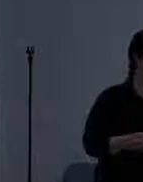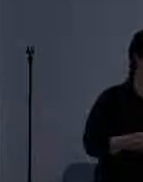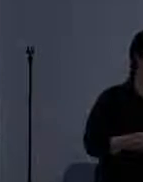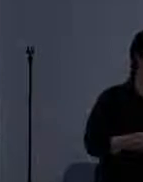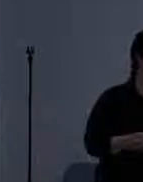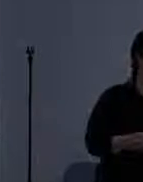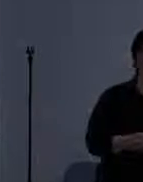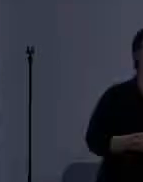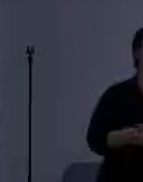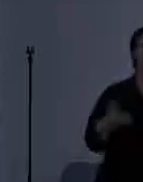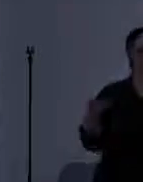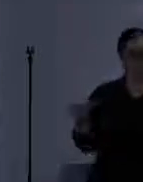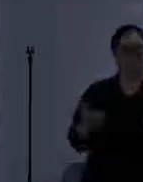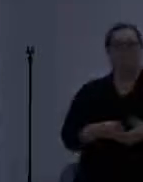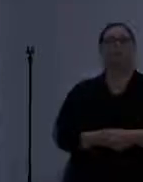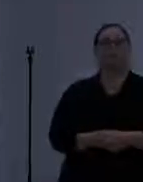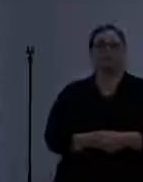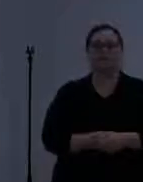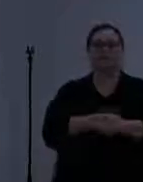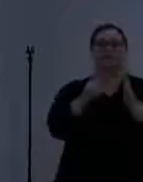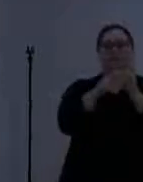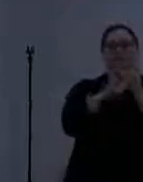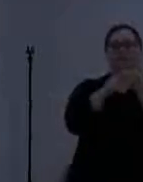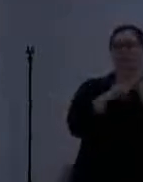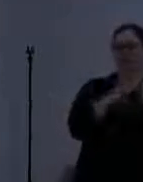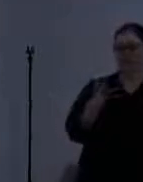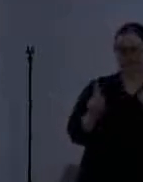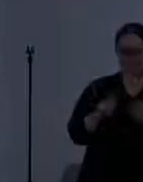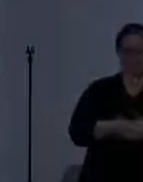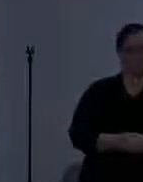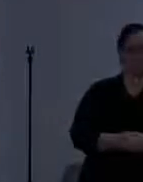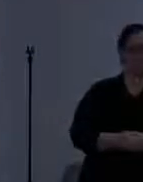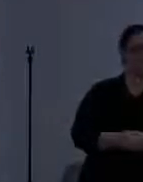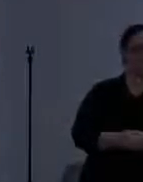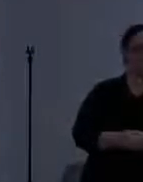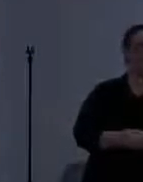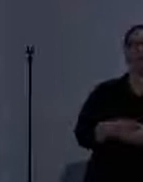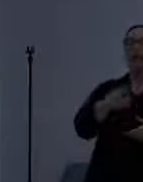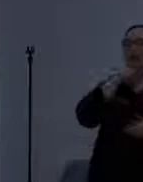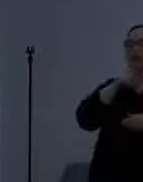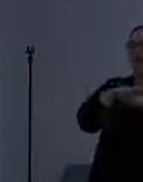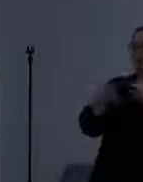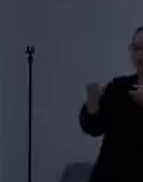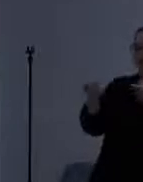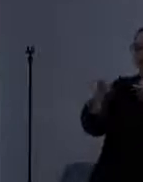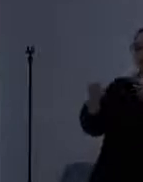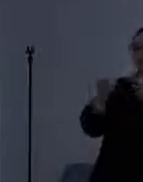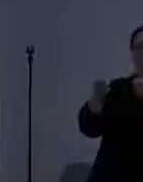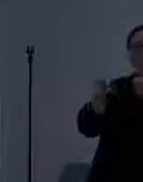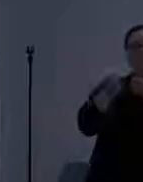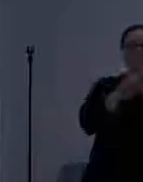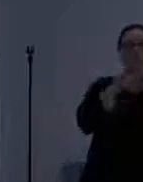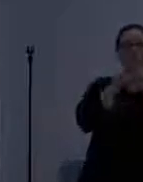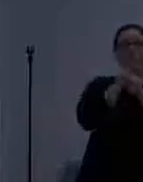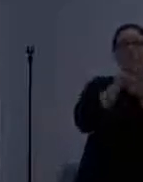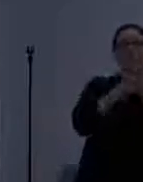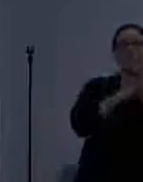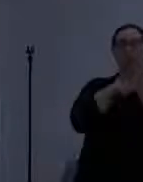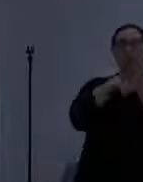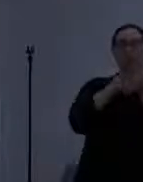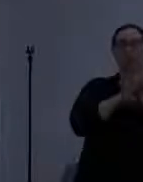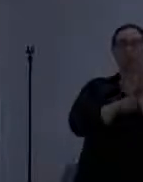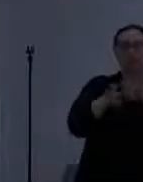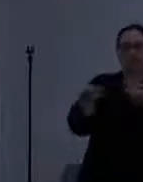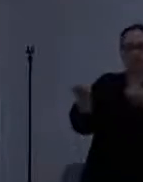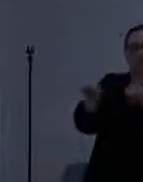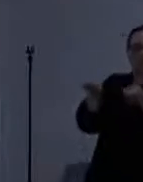the Commission. So we regulate the NDIS market. And so again, you'll hear that word regulation, which is something